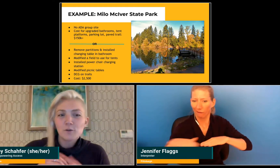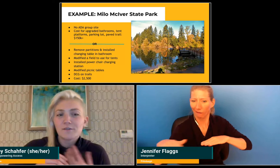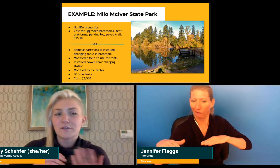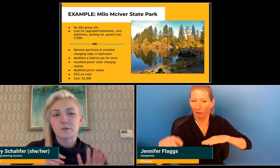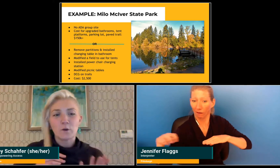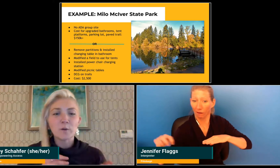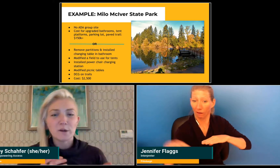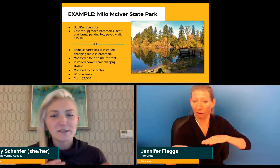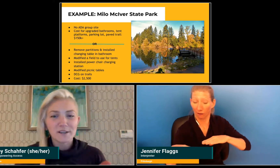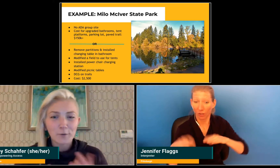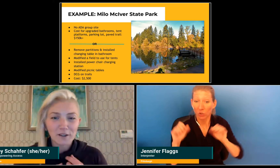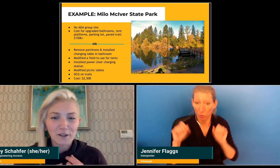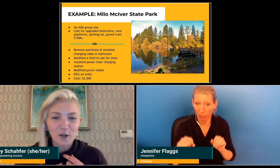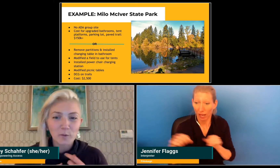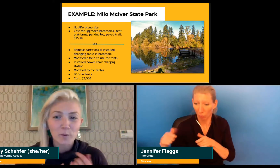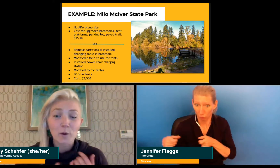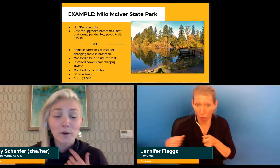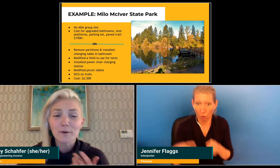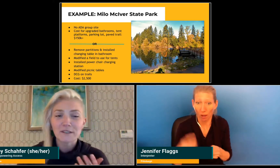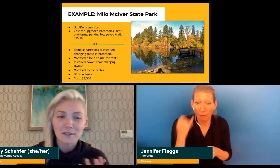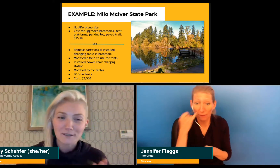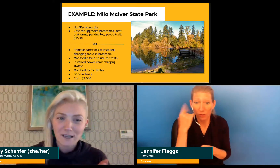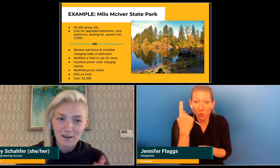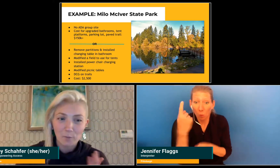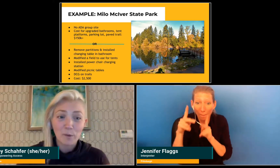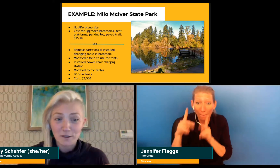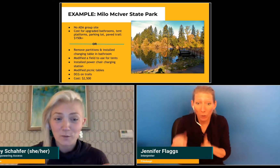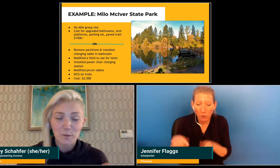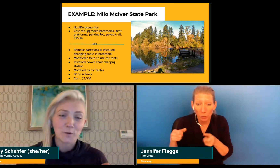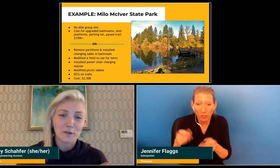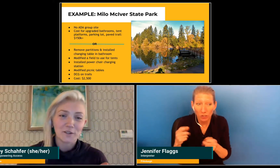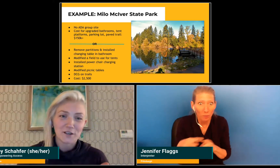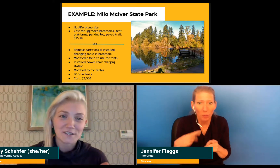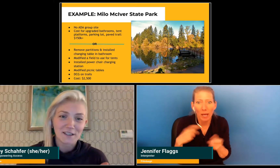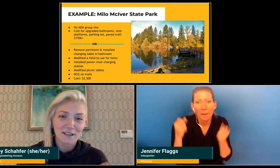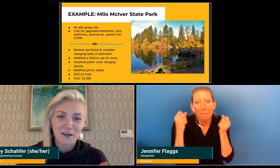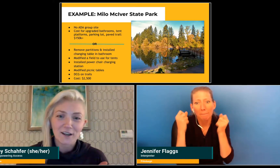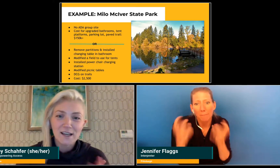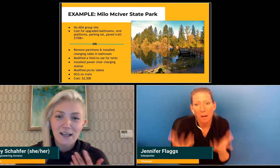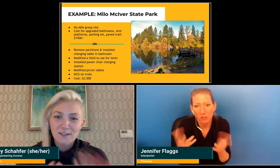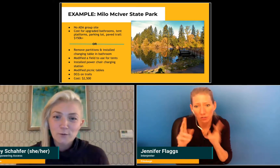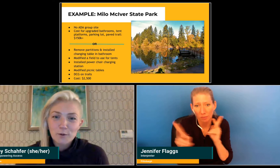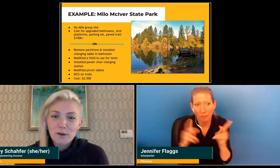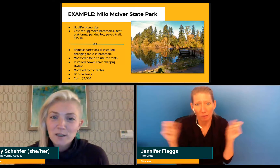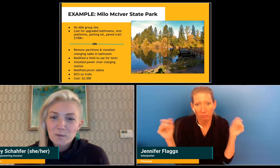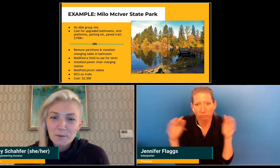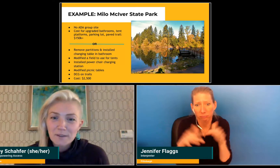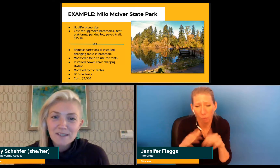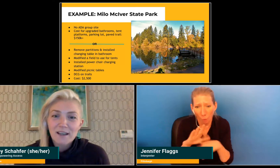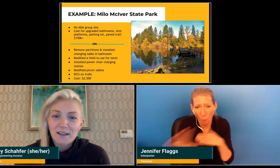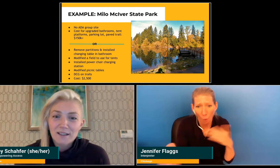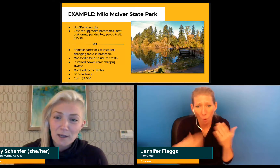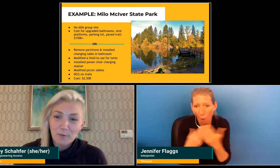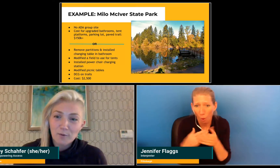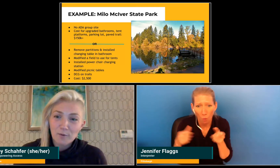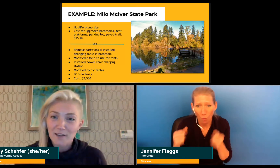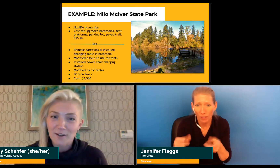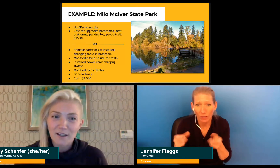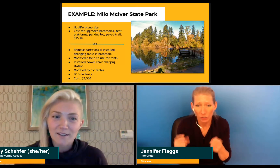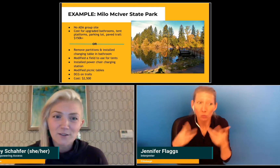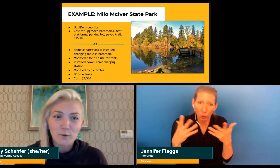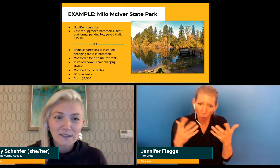that's cool if it's just one person in a wheelchair. But what we were doing was getting a bunch of people in wheelchairs together. And so we wanted to be able to sit at a